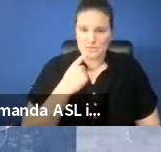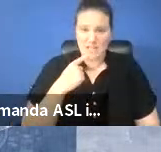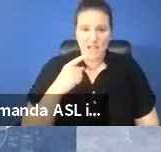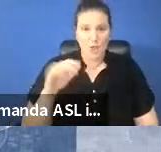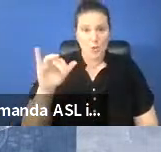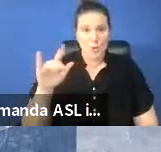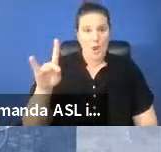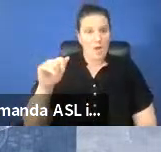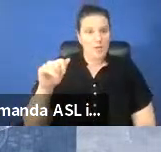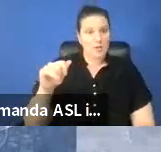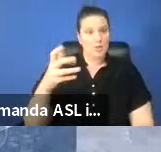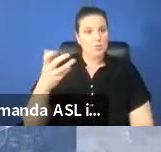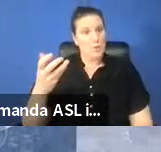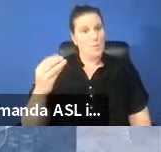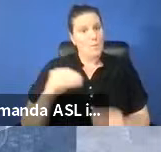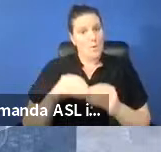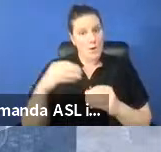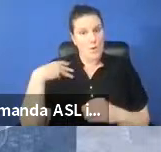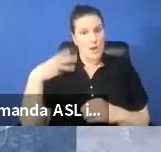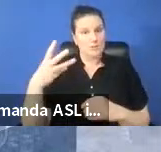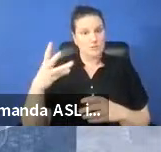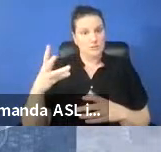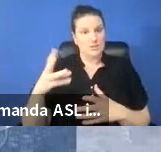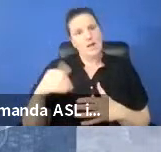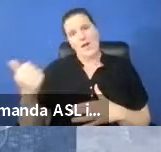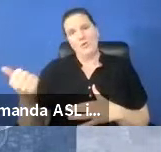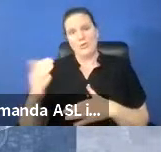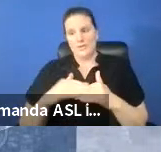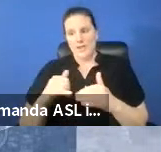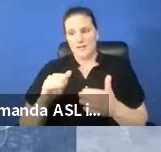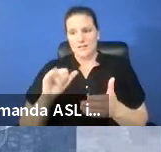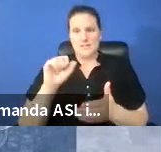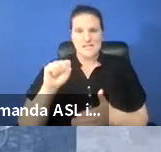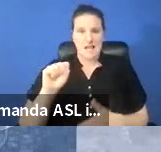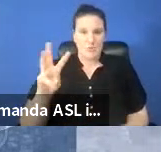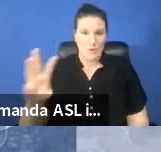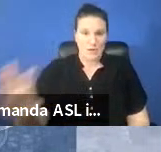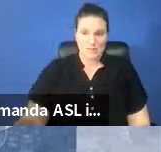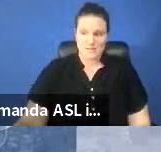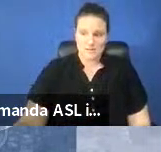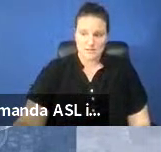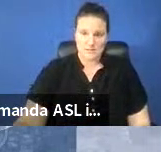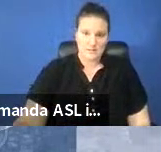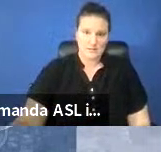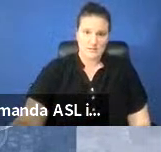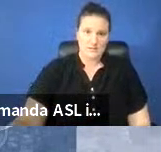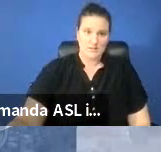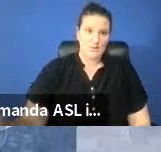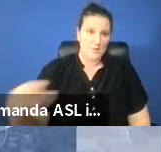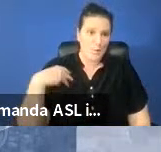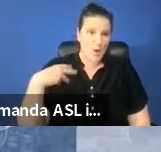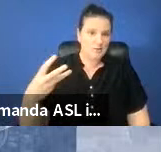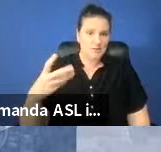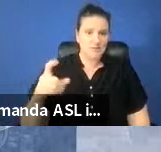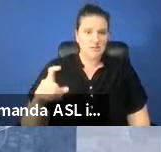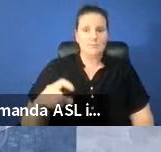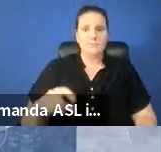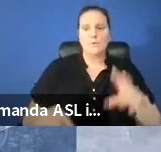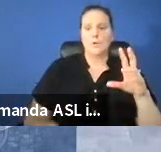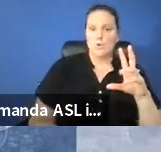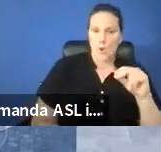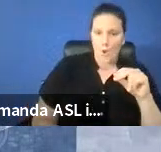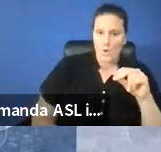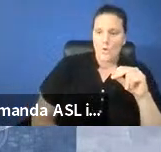Yolanda, more of Washington besides just the Southwest Washington side of things? No, I would like to